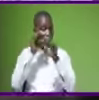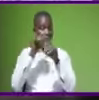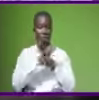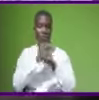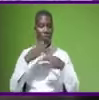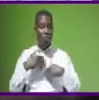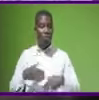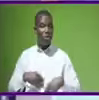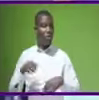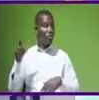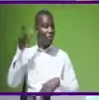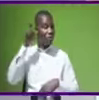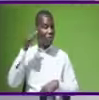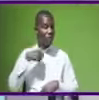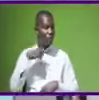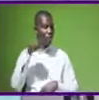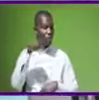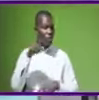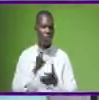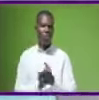ana mejuna na msida bi